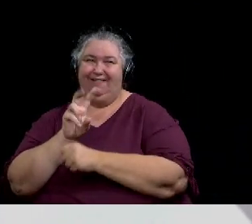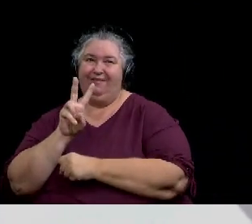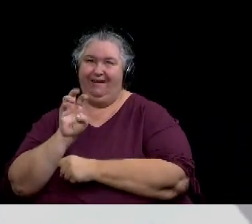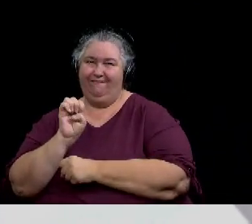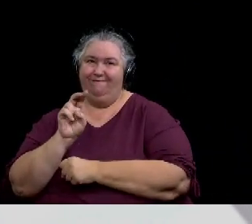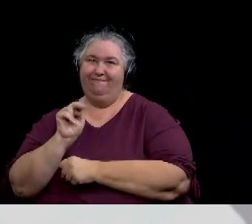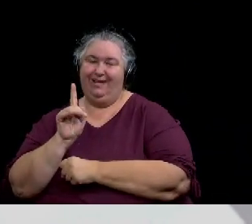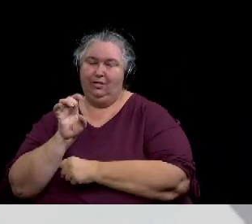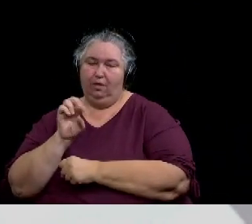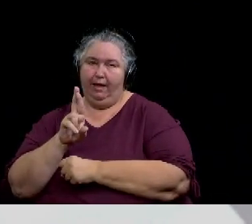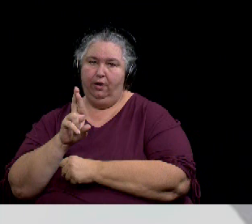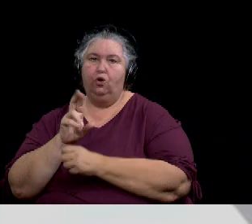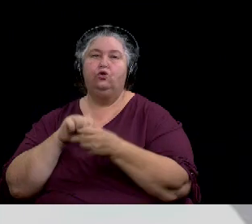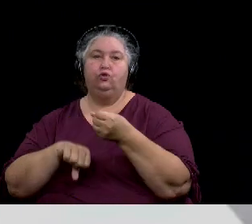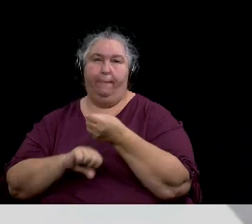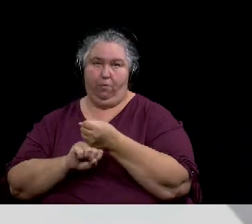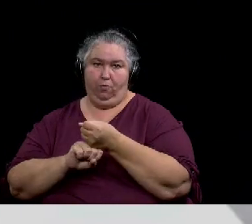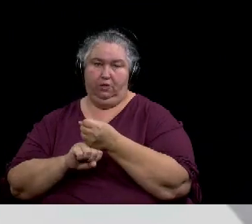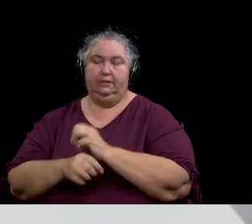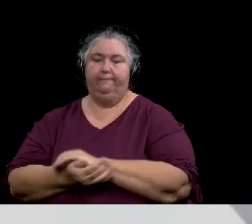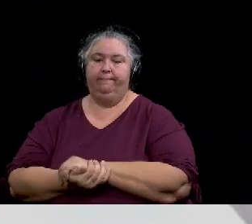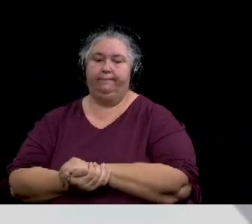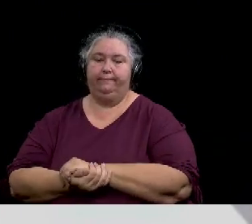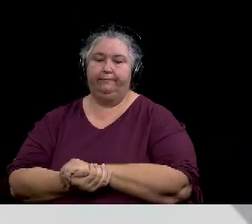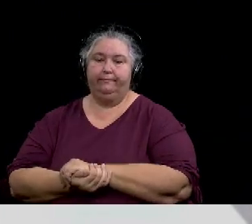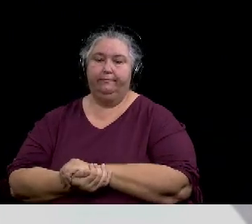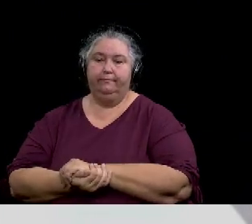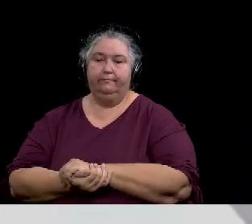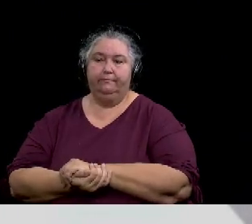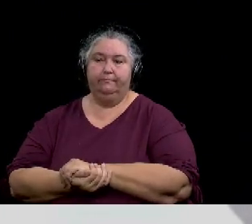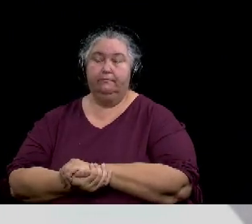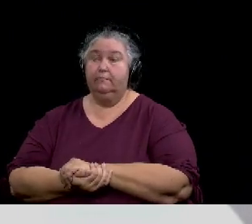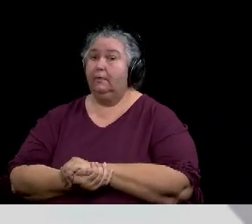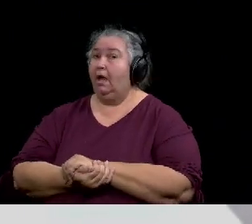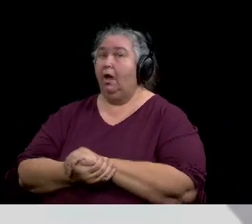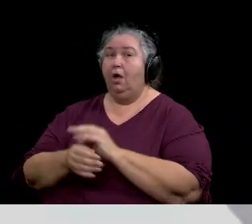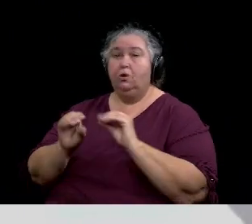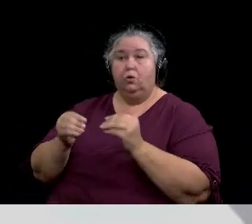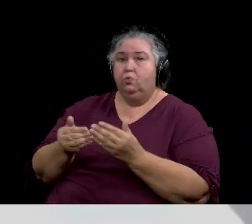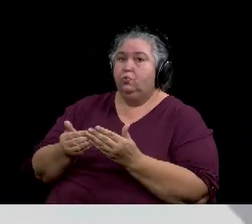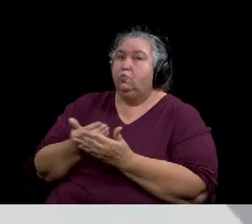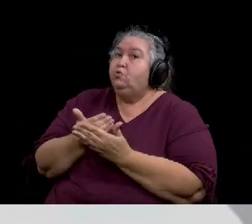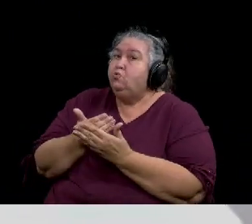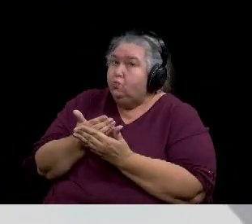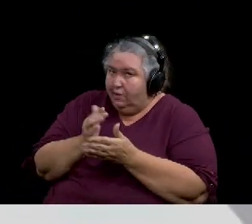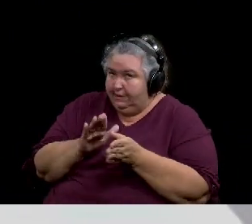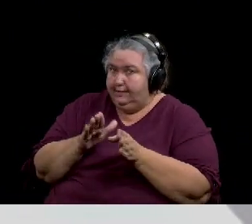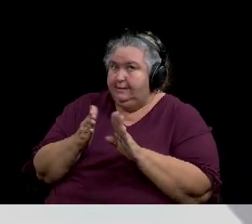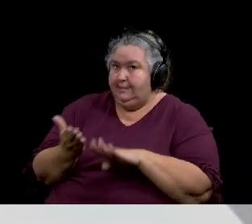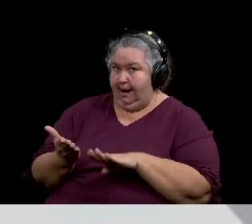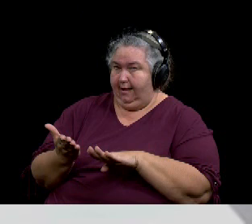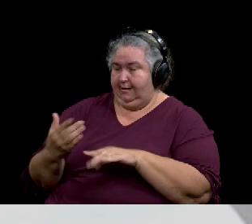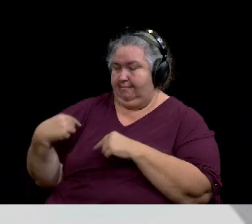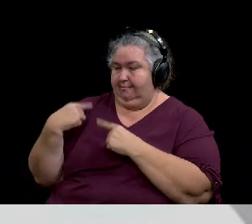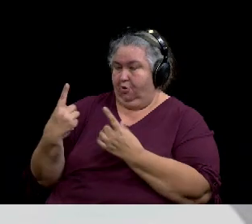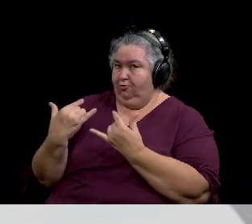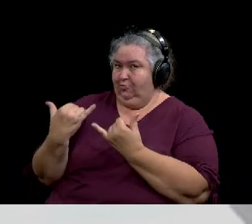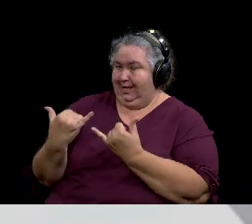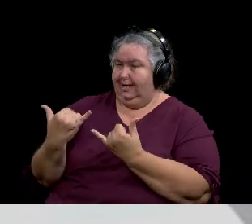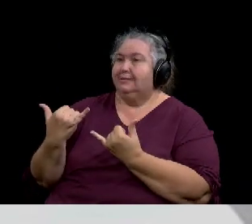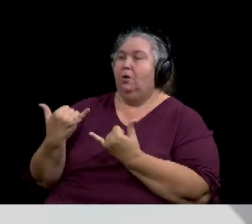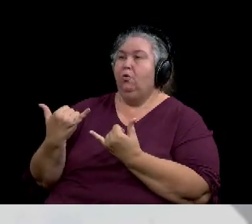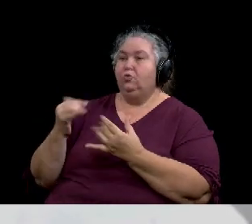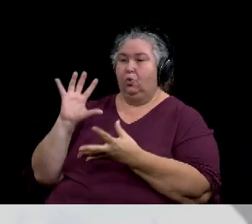support. There have been no additional deaths in our community to report today, so the total